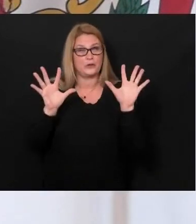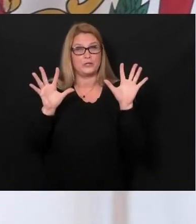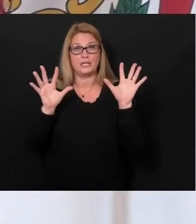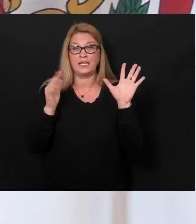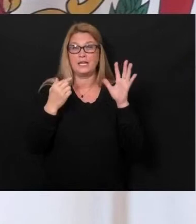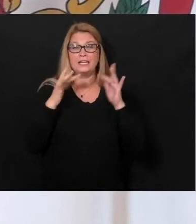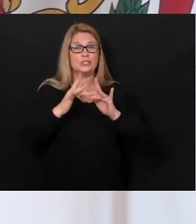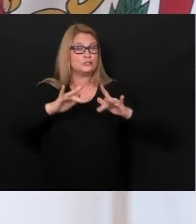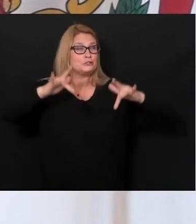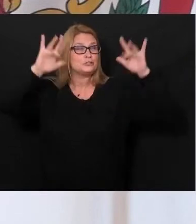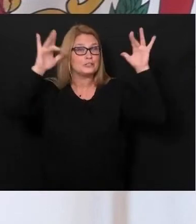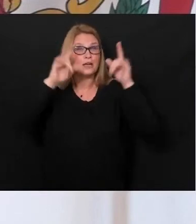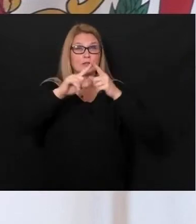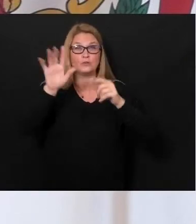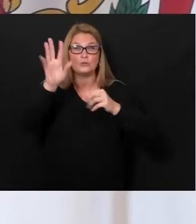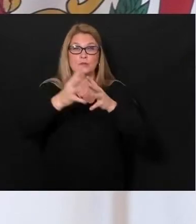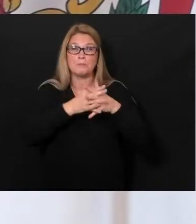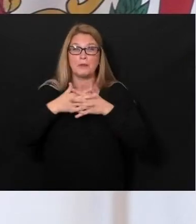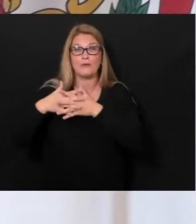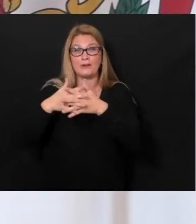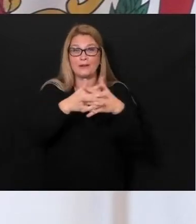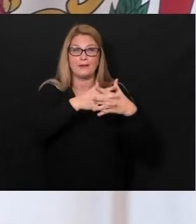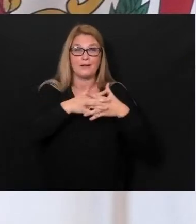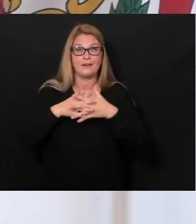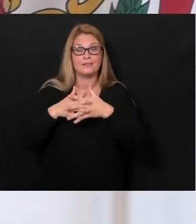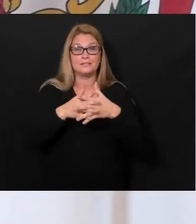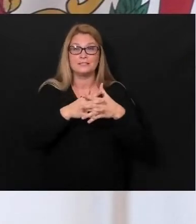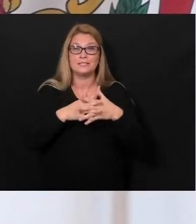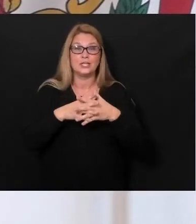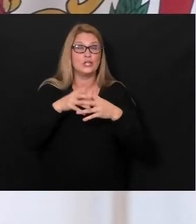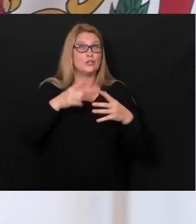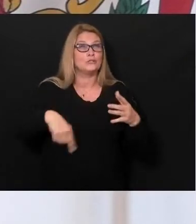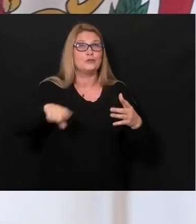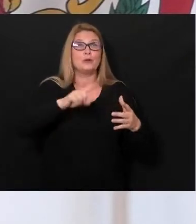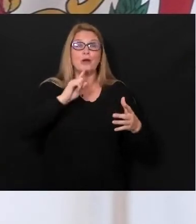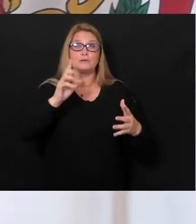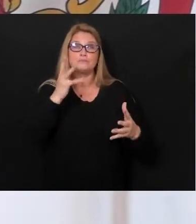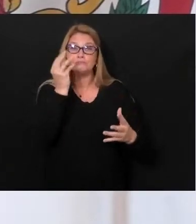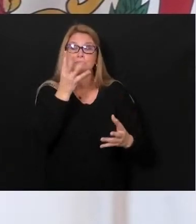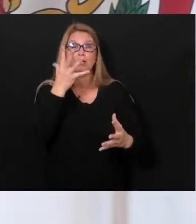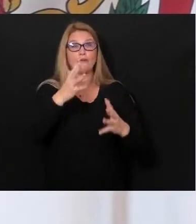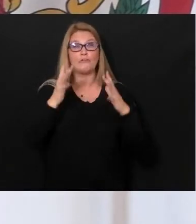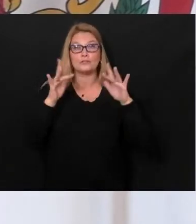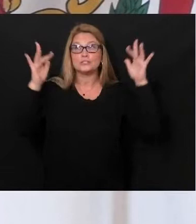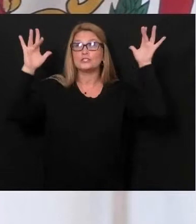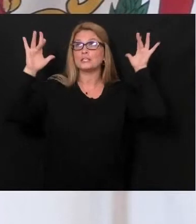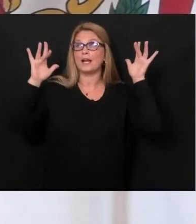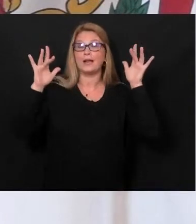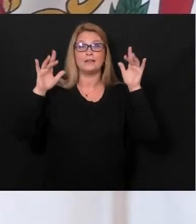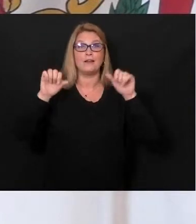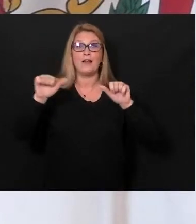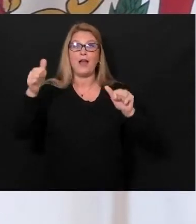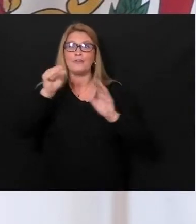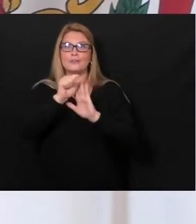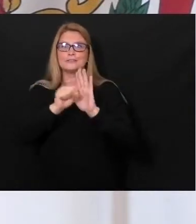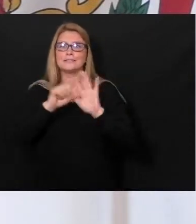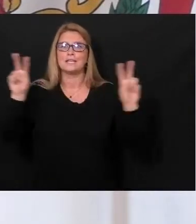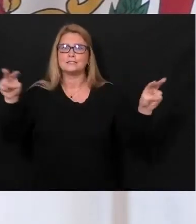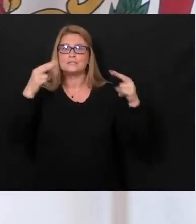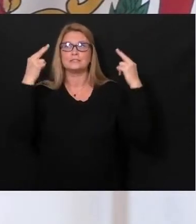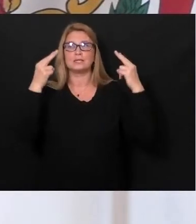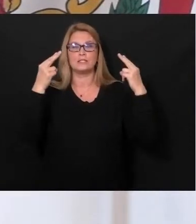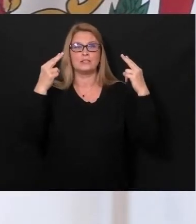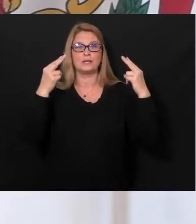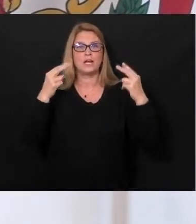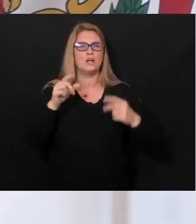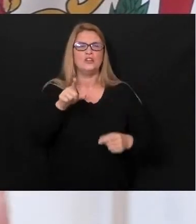how great you really are. You continue to shine in every way. And you don't do that because Jim Justice